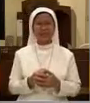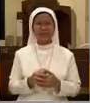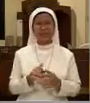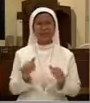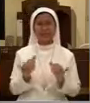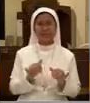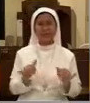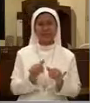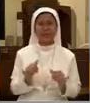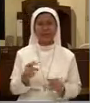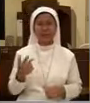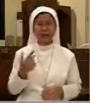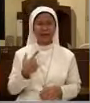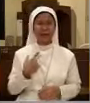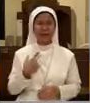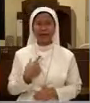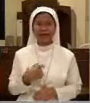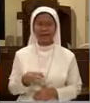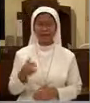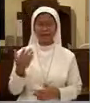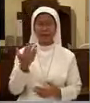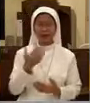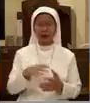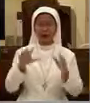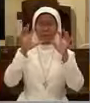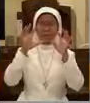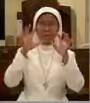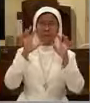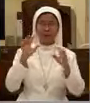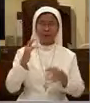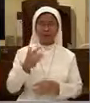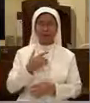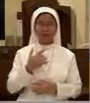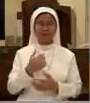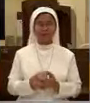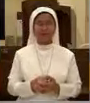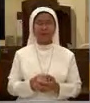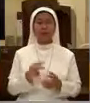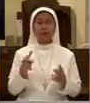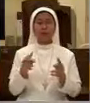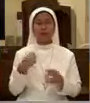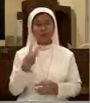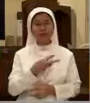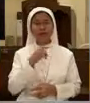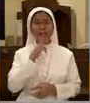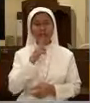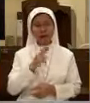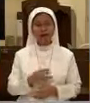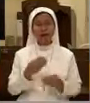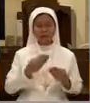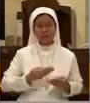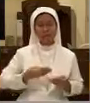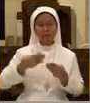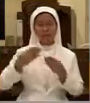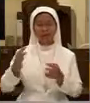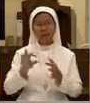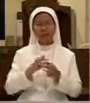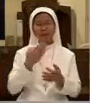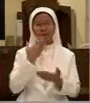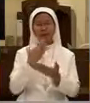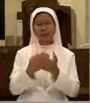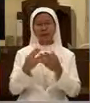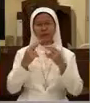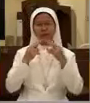mukhang inaatake ng kung ano maligno. We are bearers of good news. Yan.